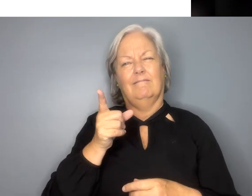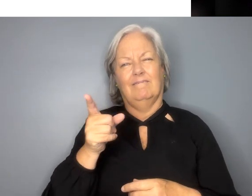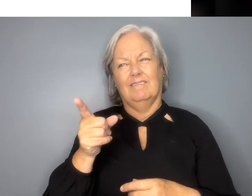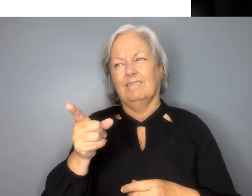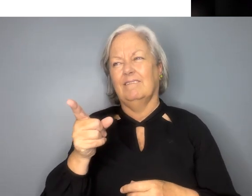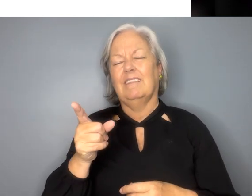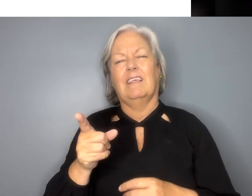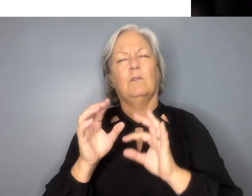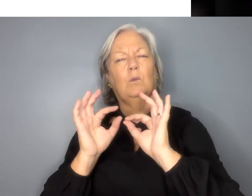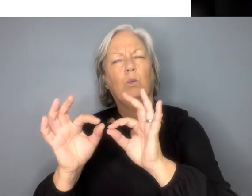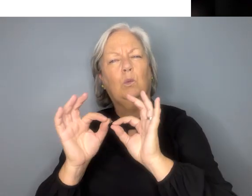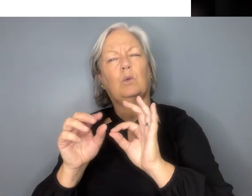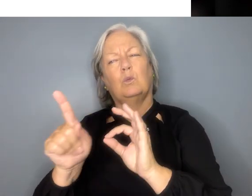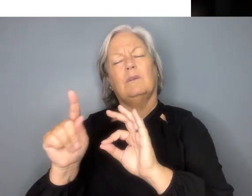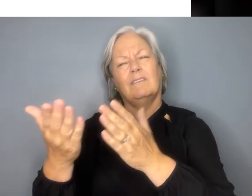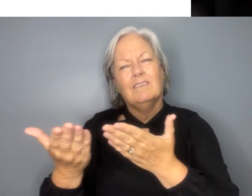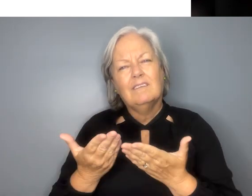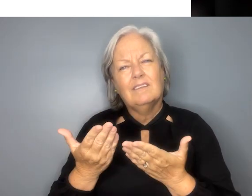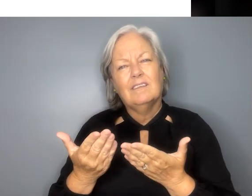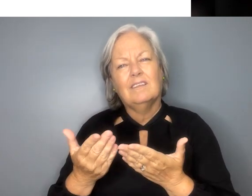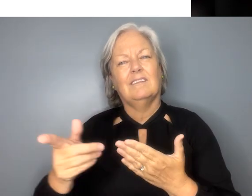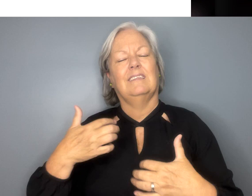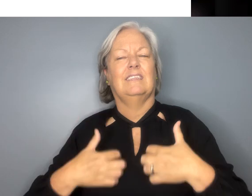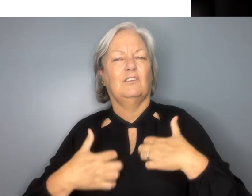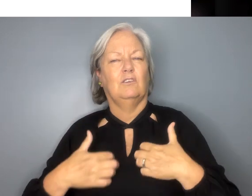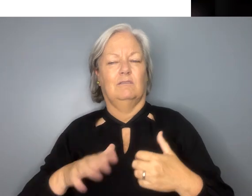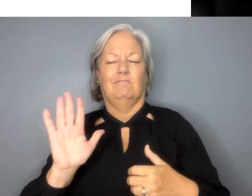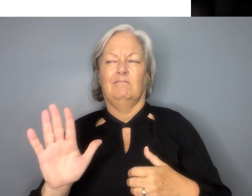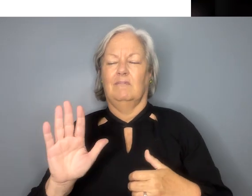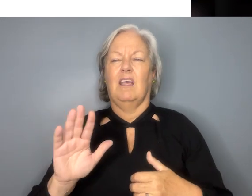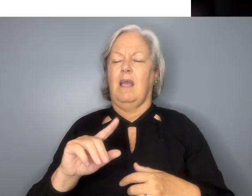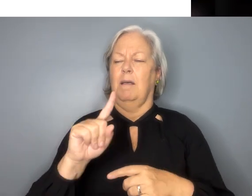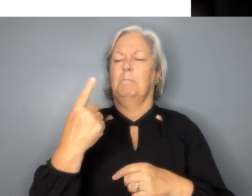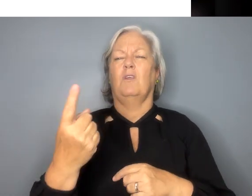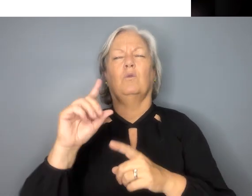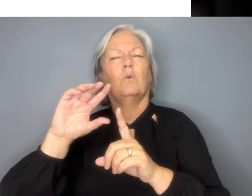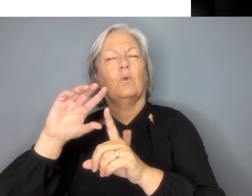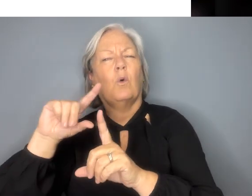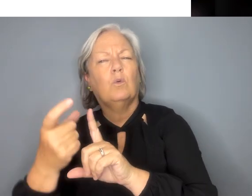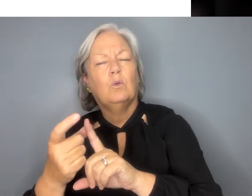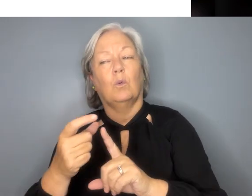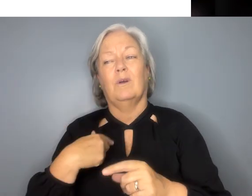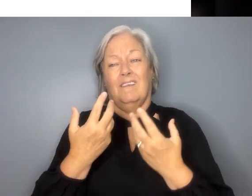what a very erudite insight that you provided us. I think that's really interesting around this monoculture, and we are a